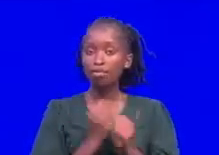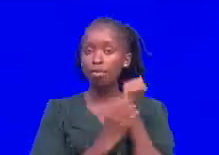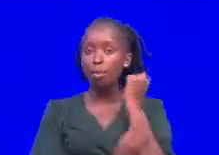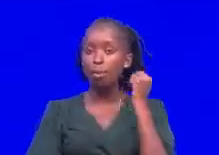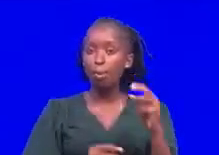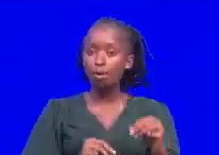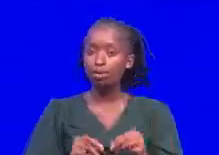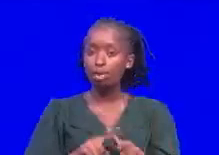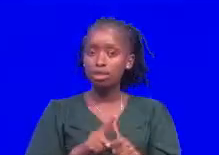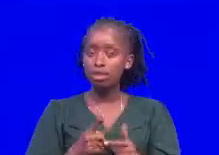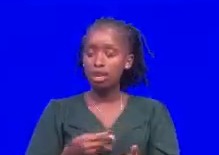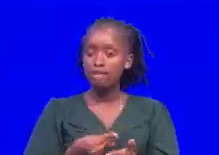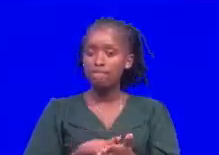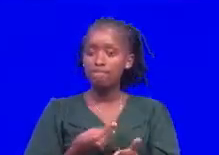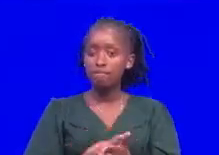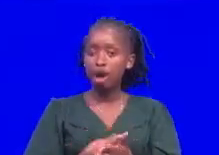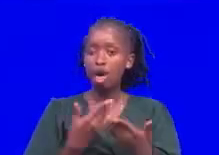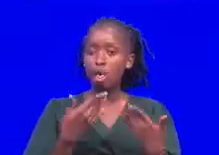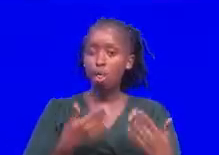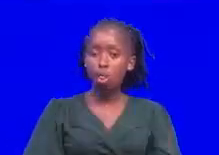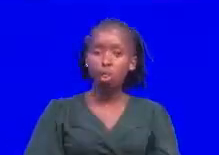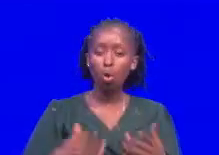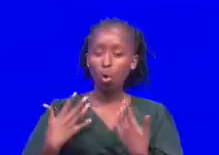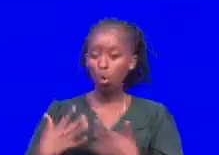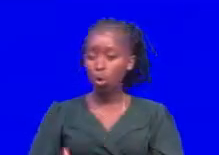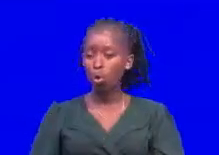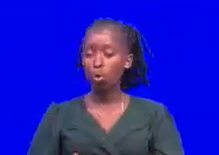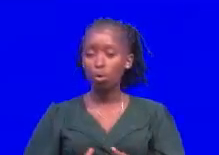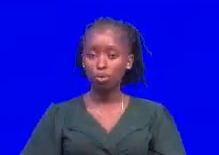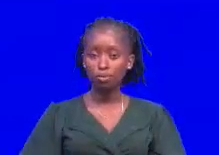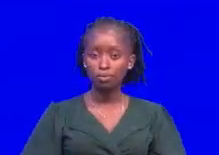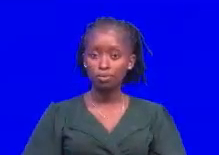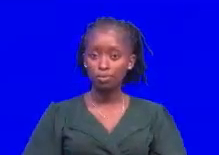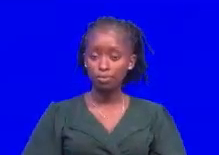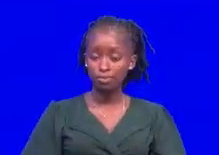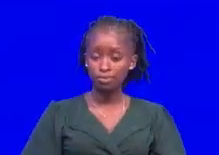financial losses. Vera Alberta, T47. The director.